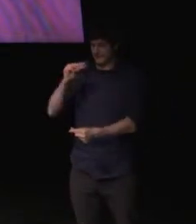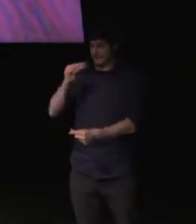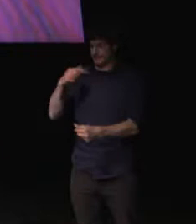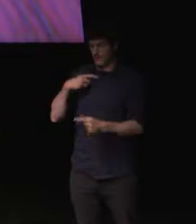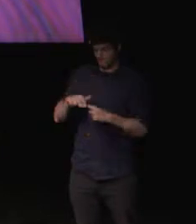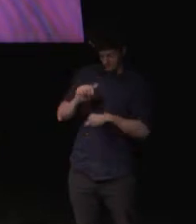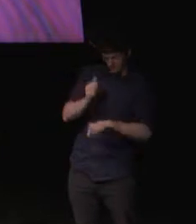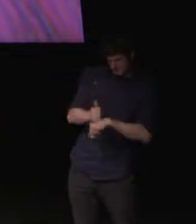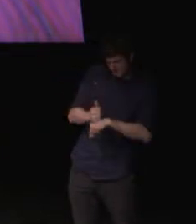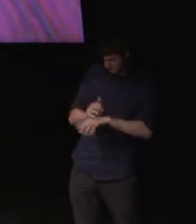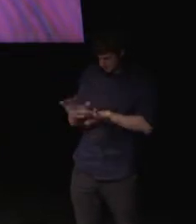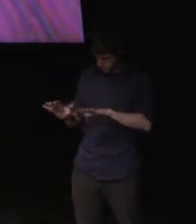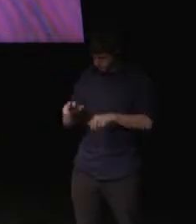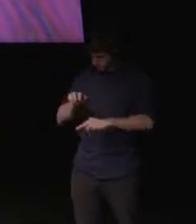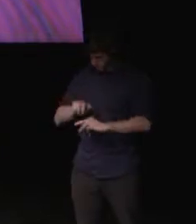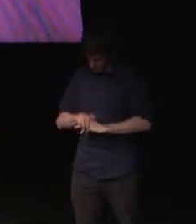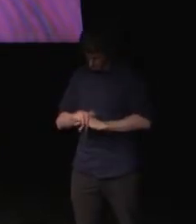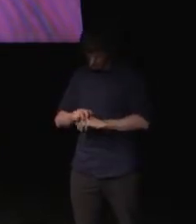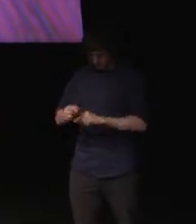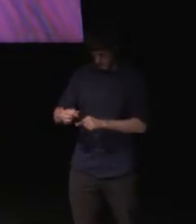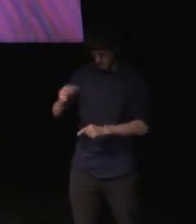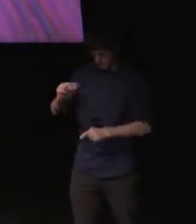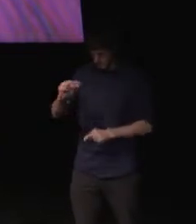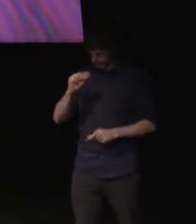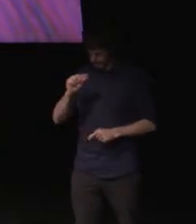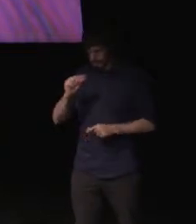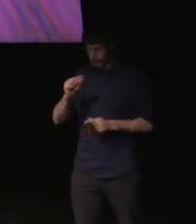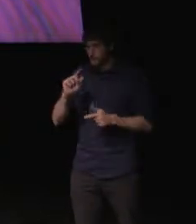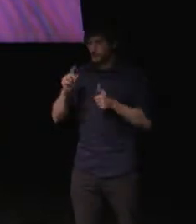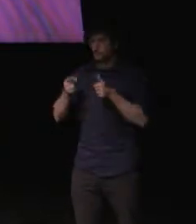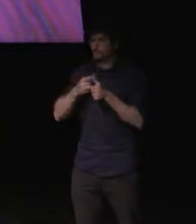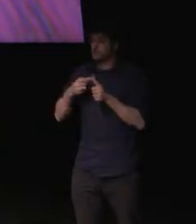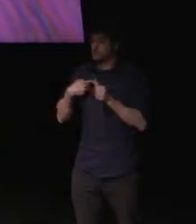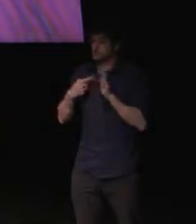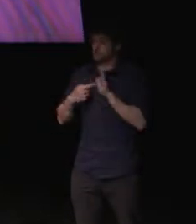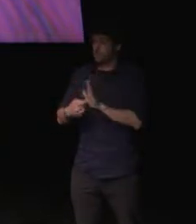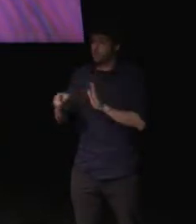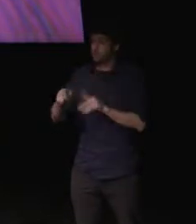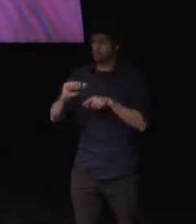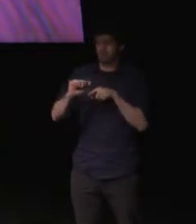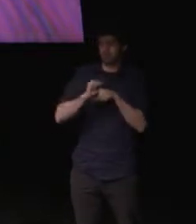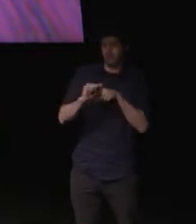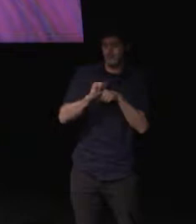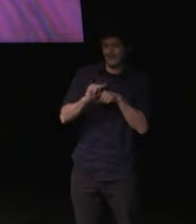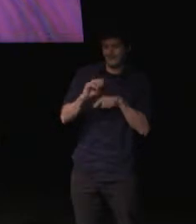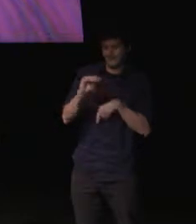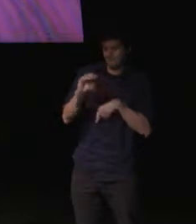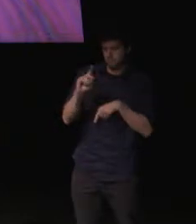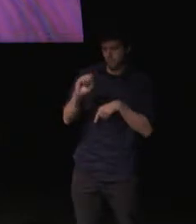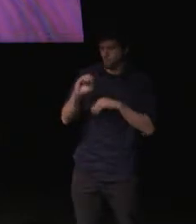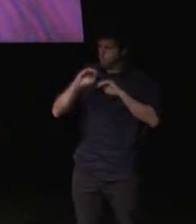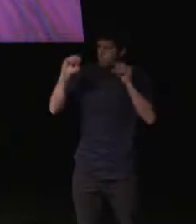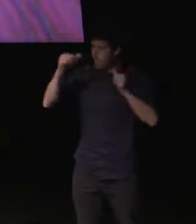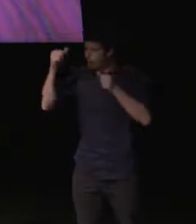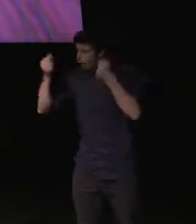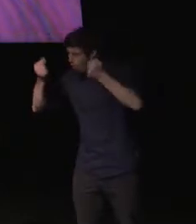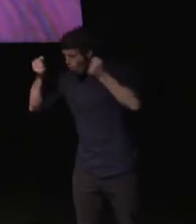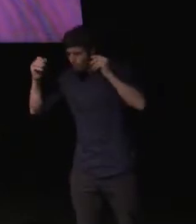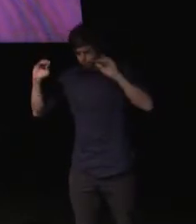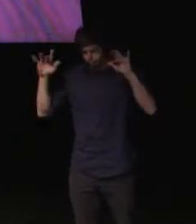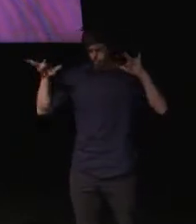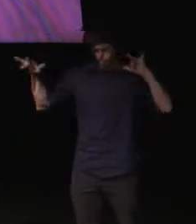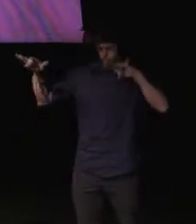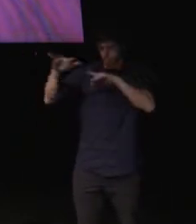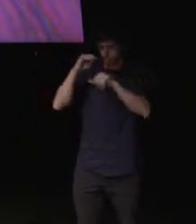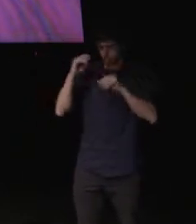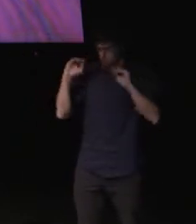mode. No other cars on the field. Just him playing, him learning the controls, no pressure, no external stimuli or anything going